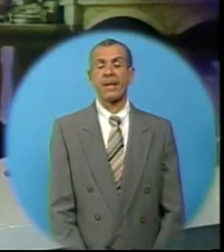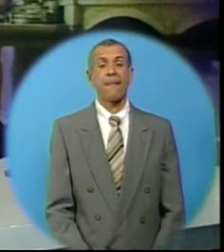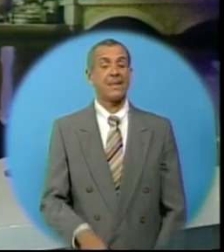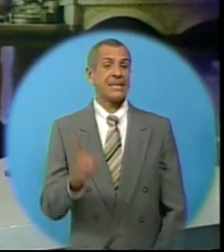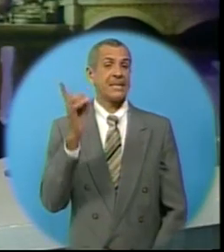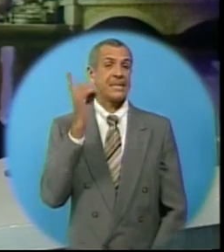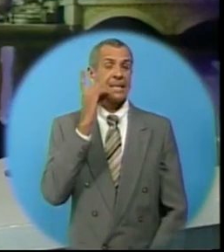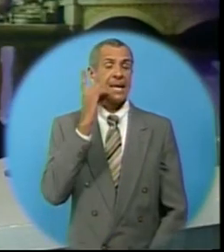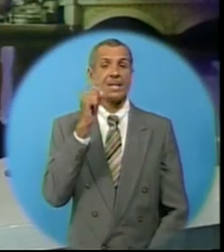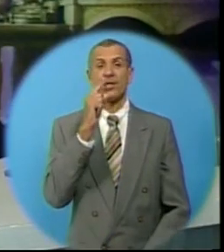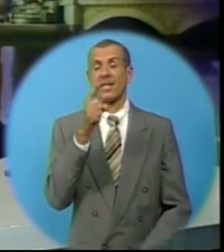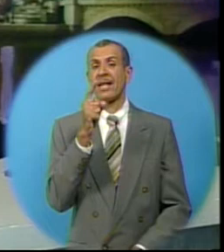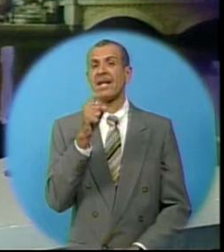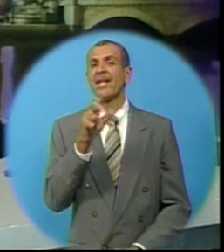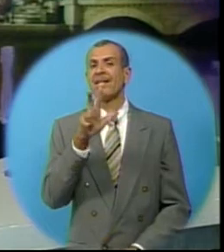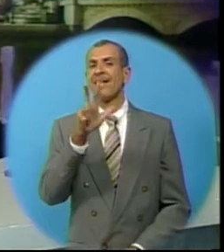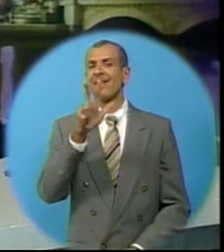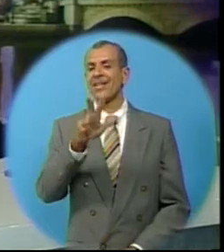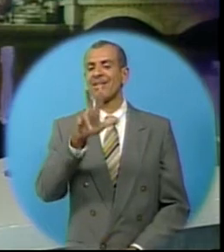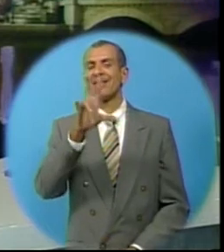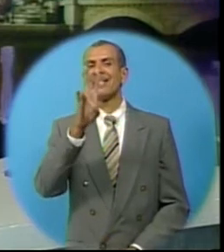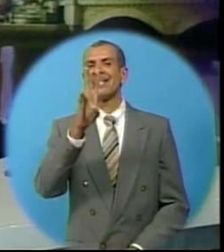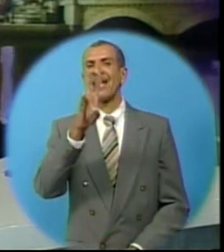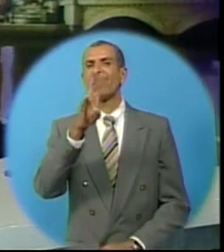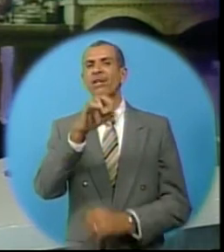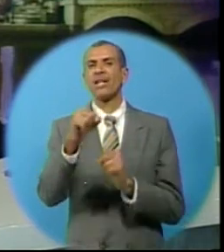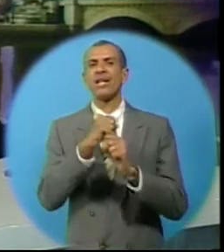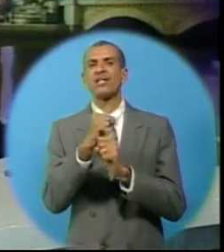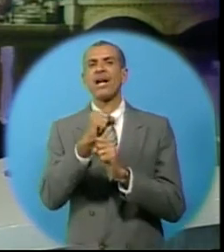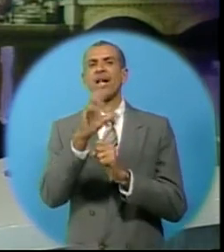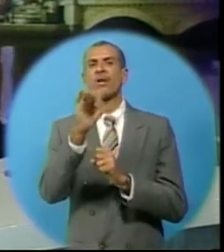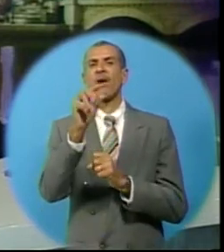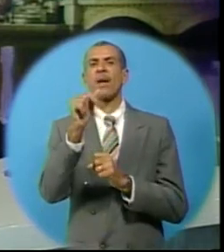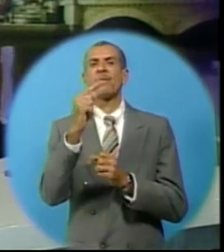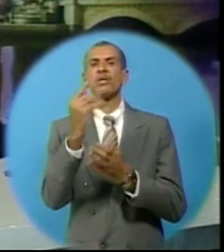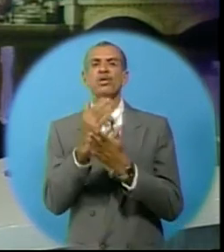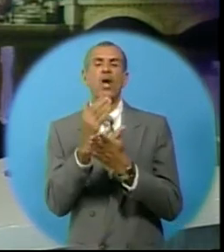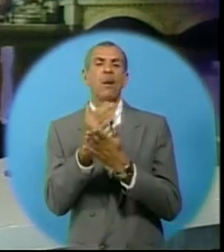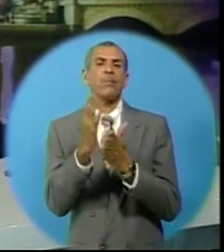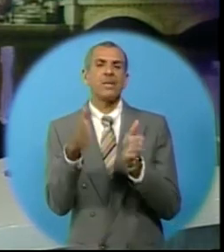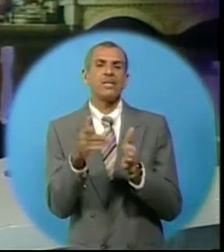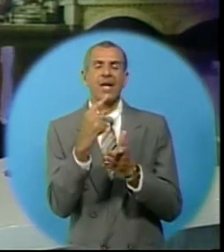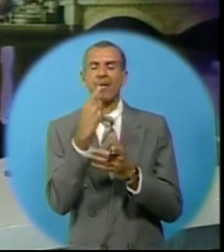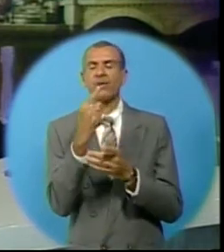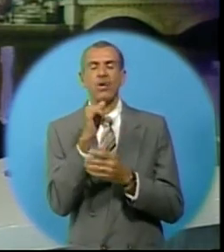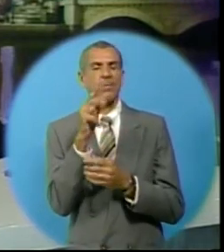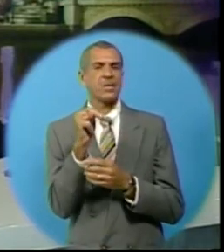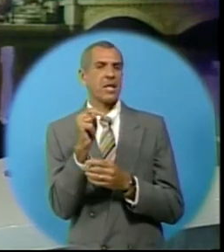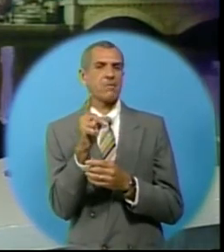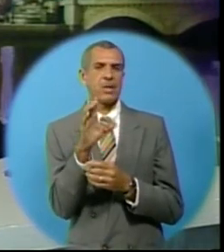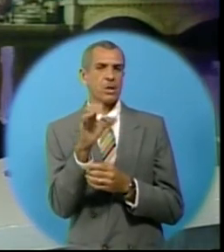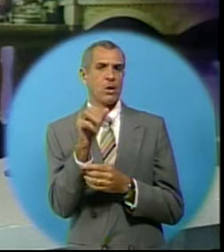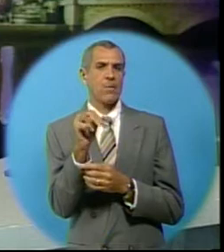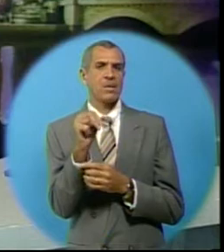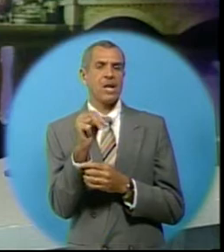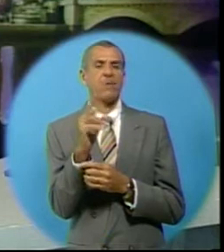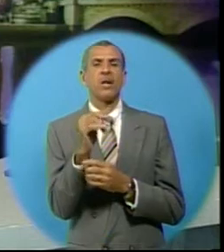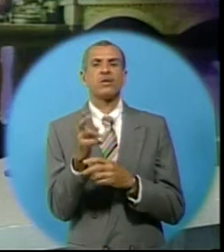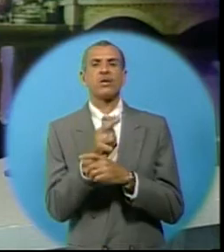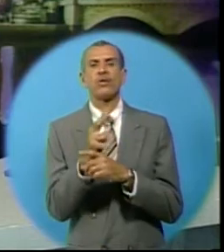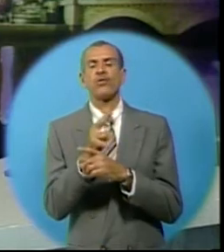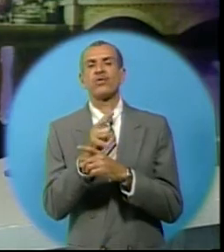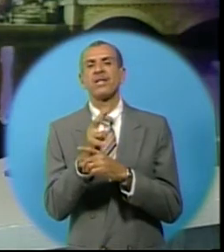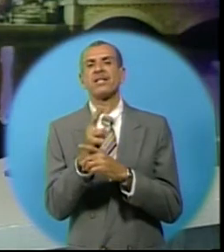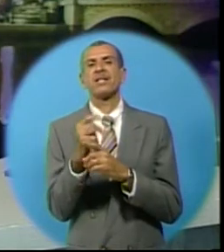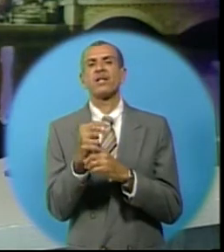Ms. Dash says in the 37 years since Crime Stoppers was started, no one has been compromised, and she wants Barbadians to utilize the mechanisms